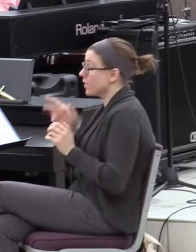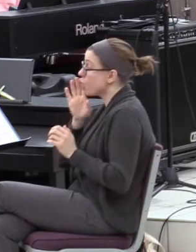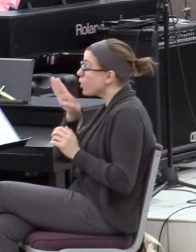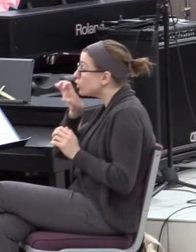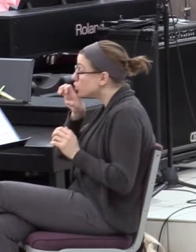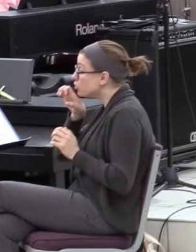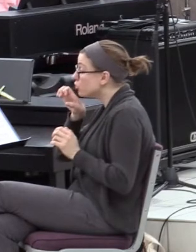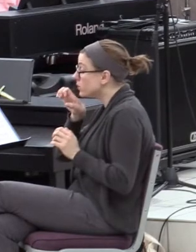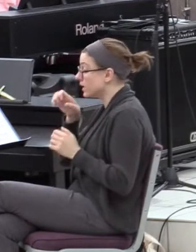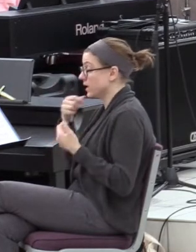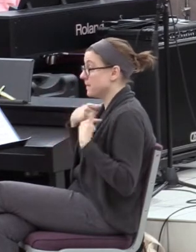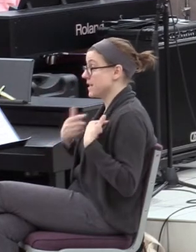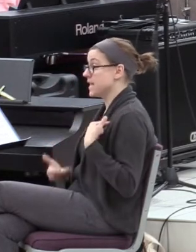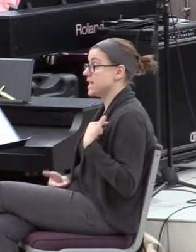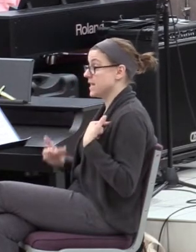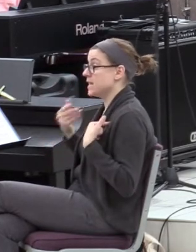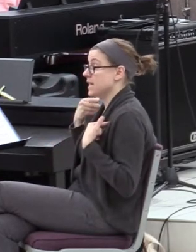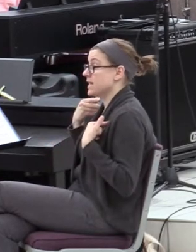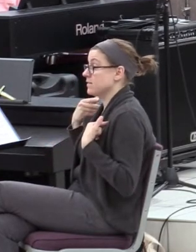me?